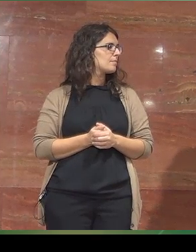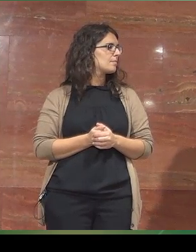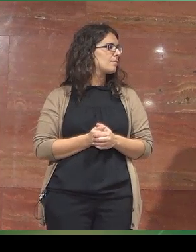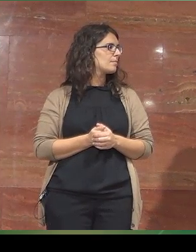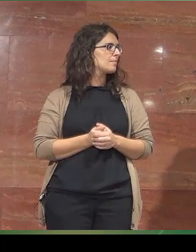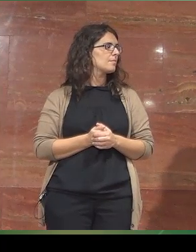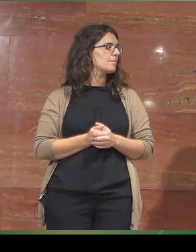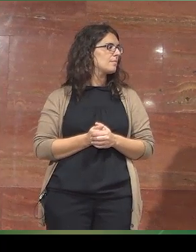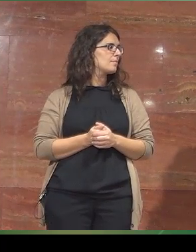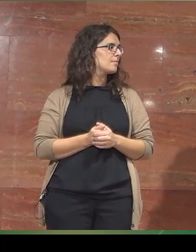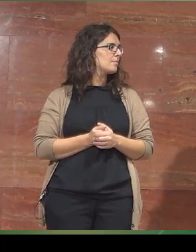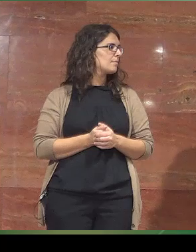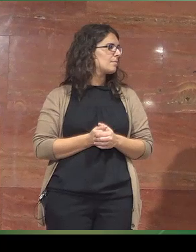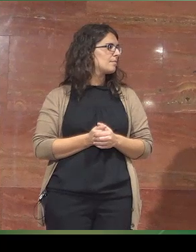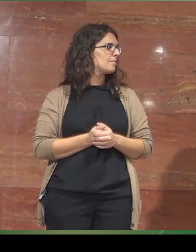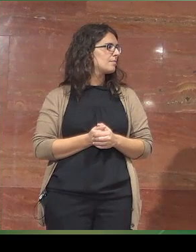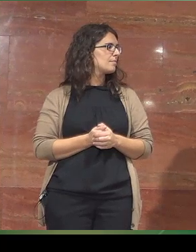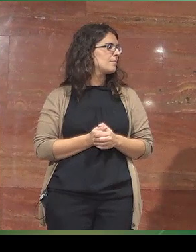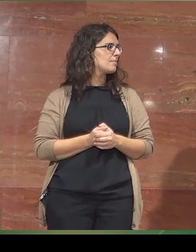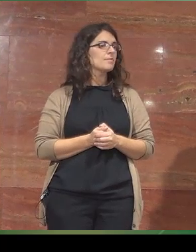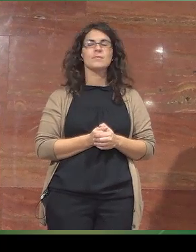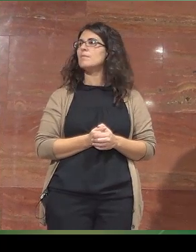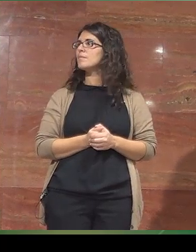Yes, English translated into English. Thank you.